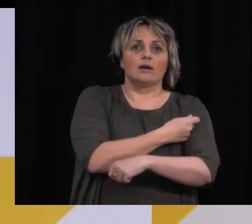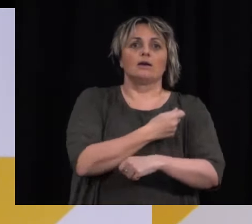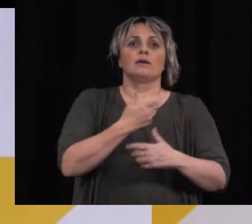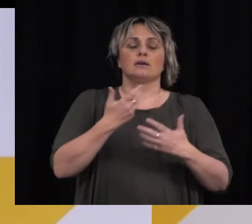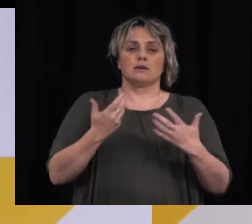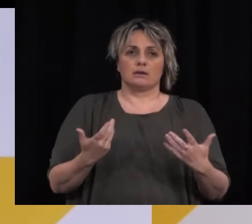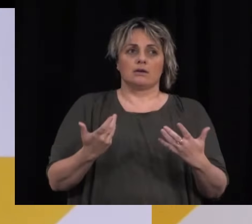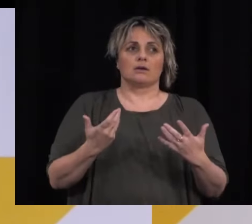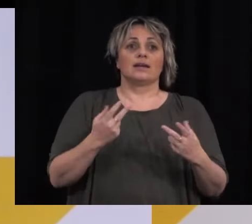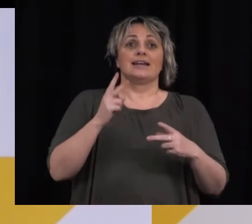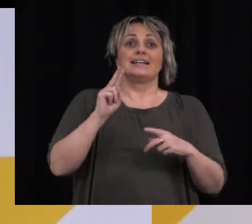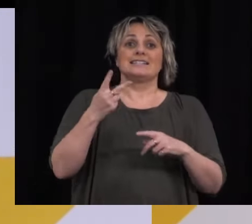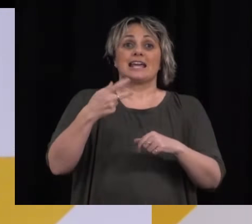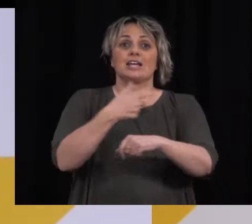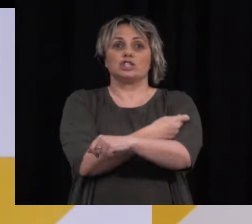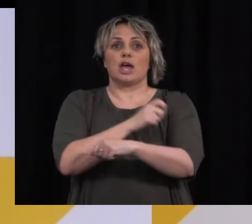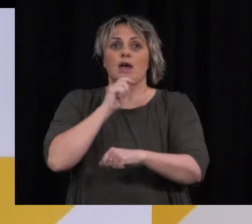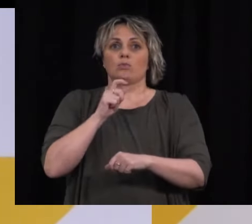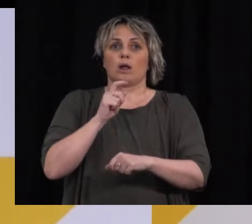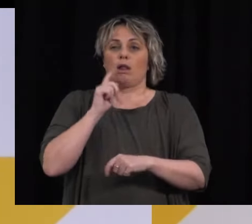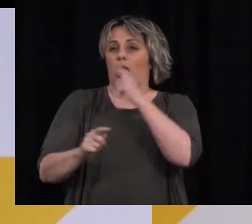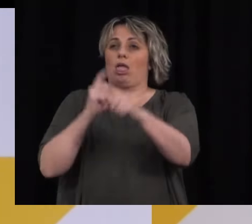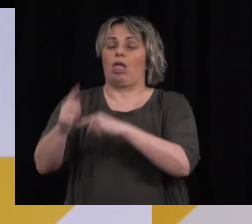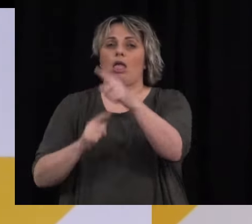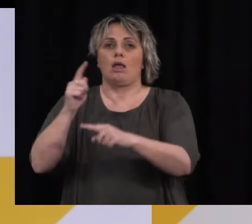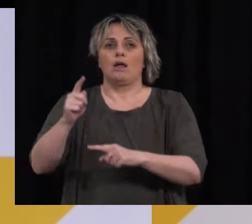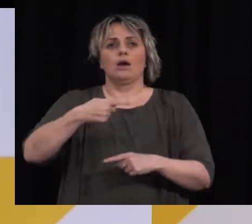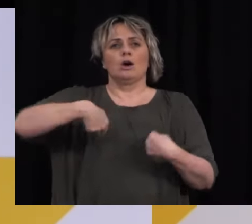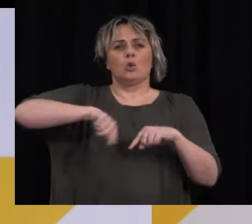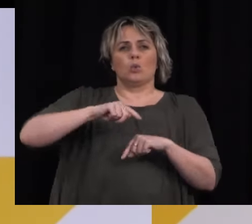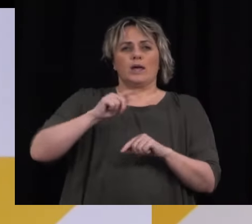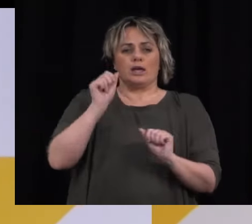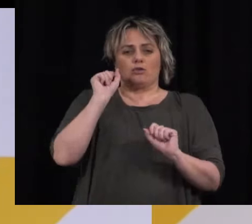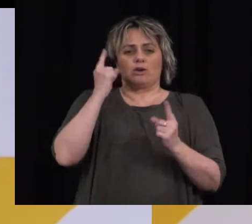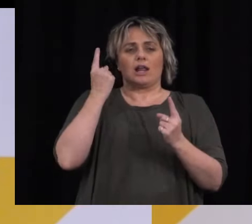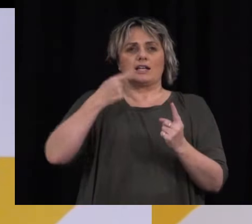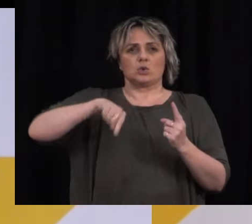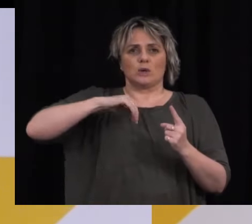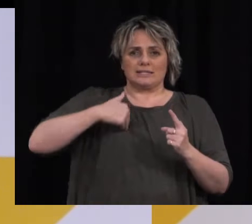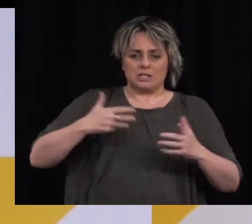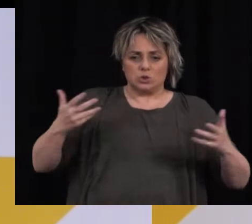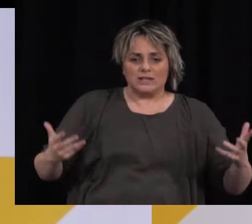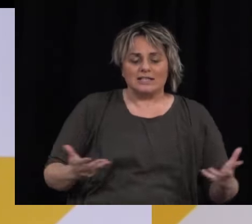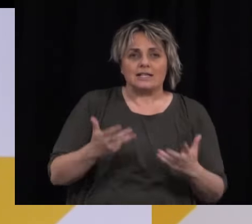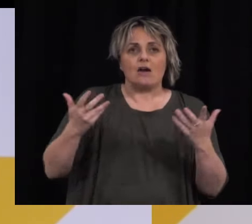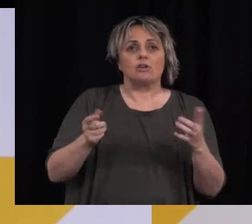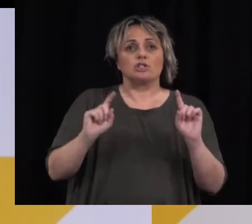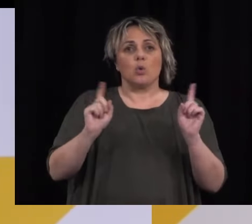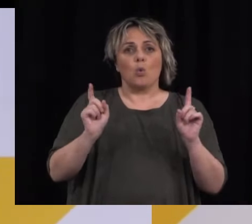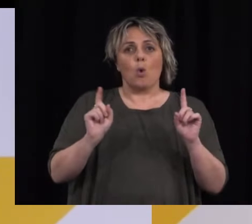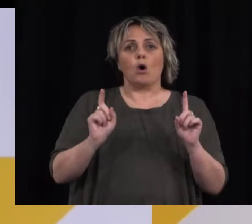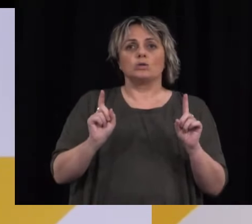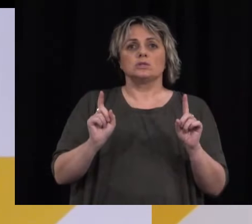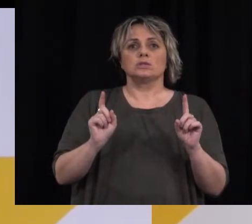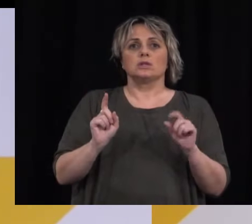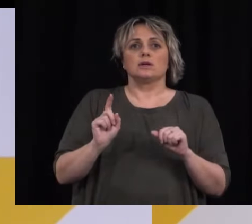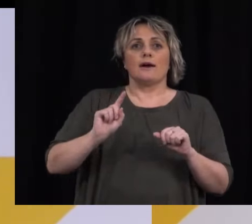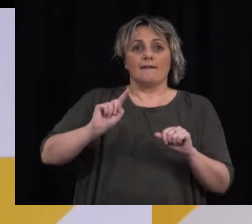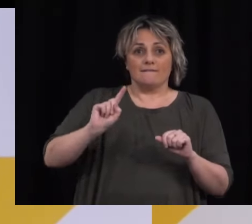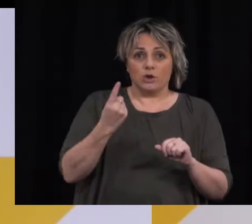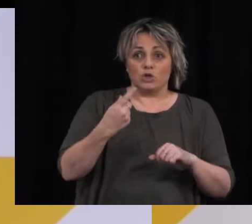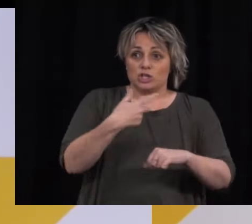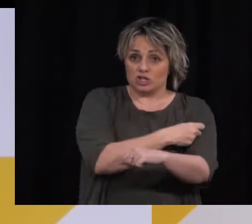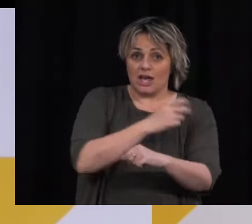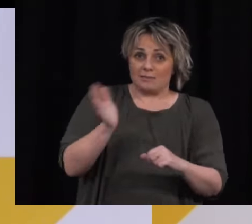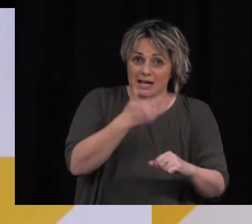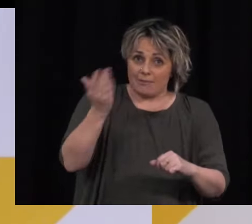overtake. And there was always going to be a point where we would really have to start driving for those next first doses. And the